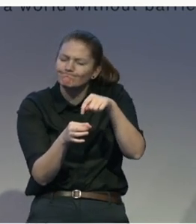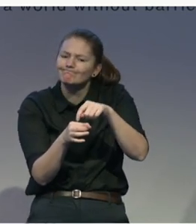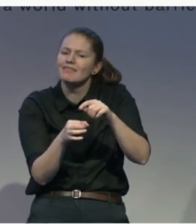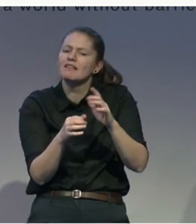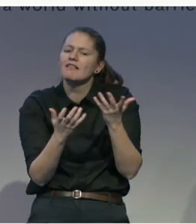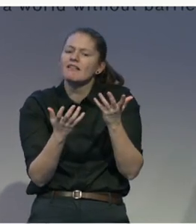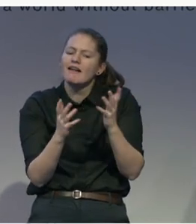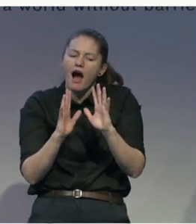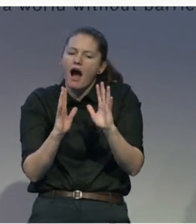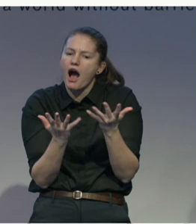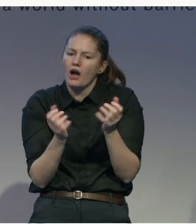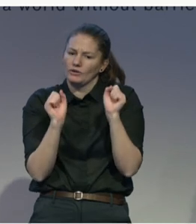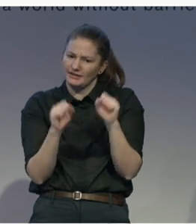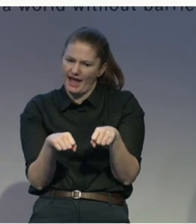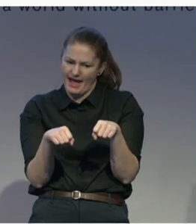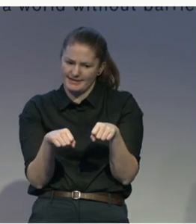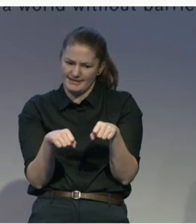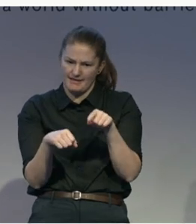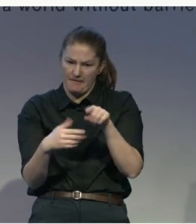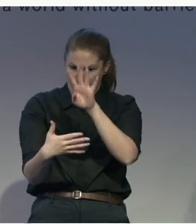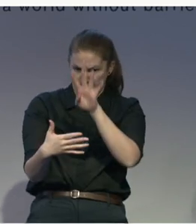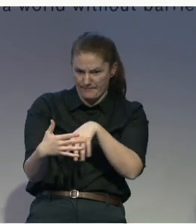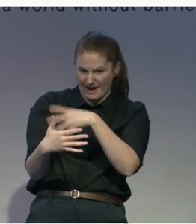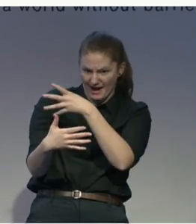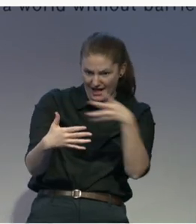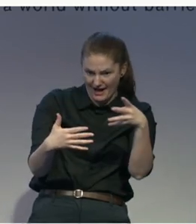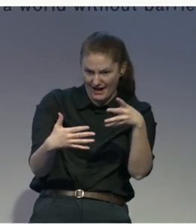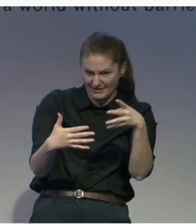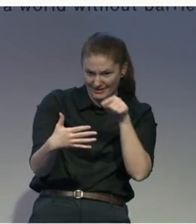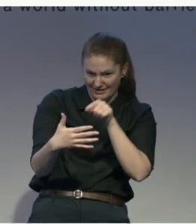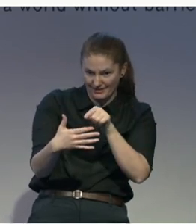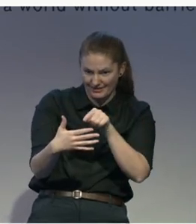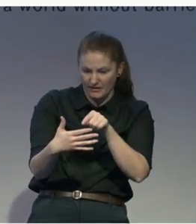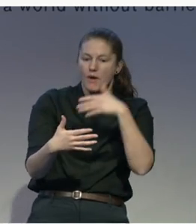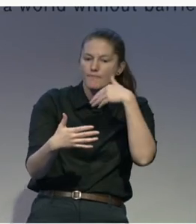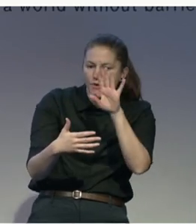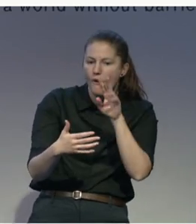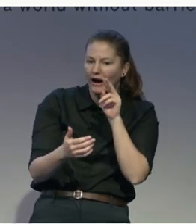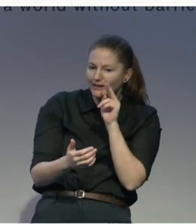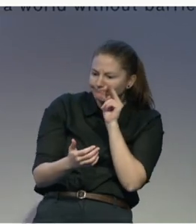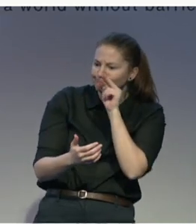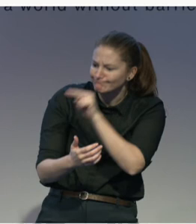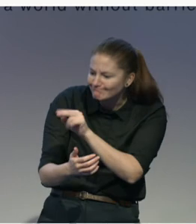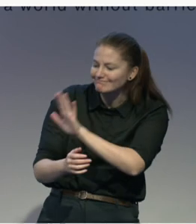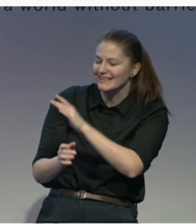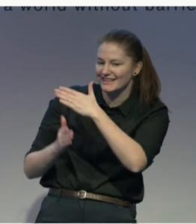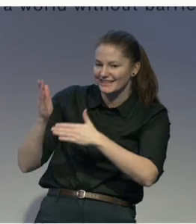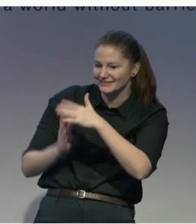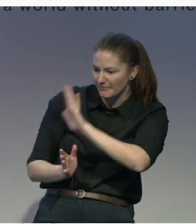the sustainable development goals can be supported, leaving no one behind.